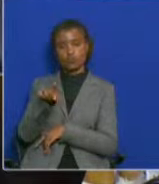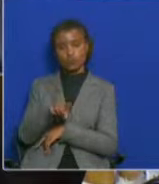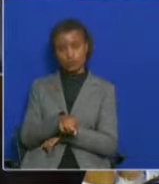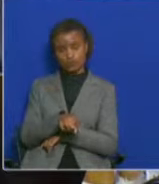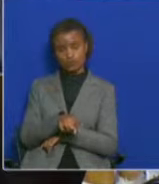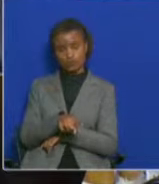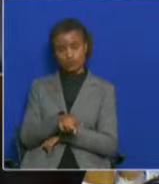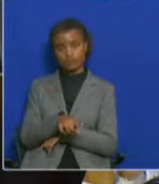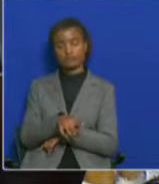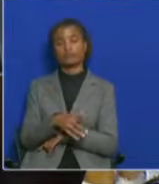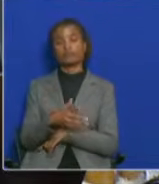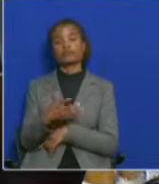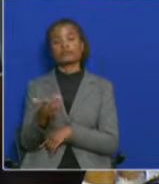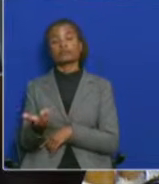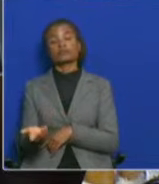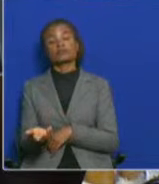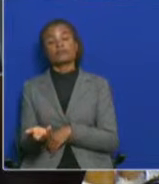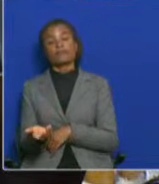So